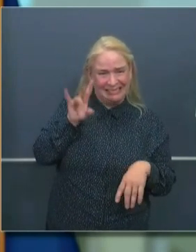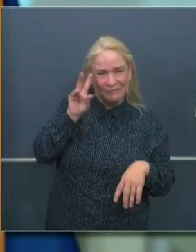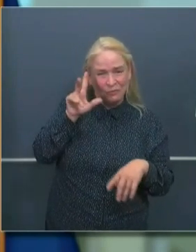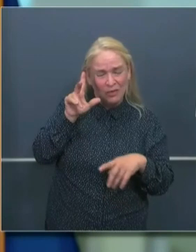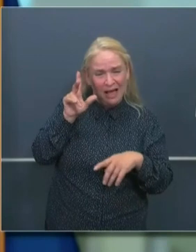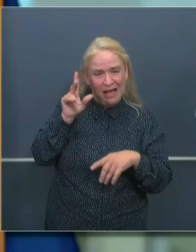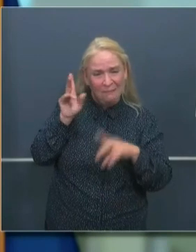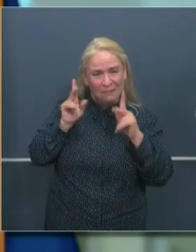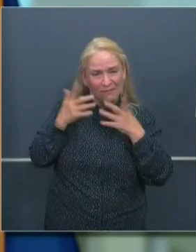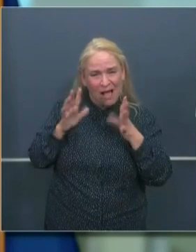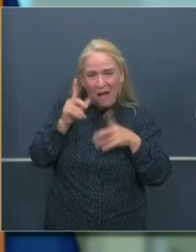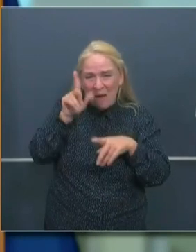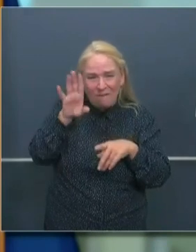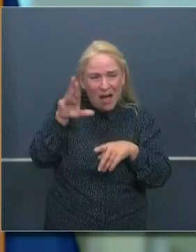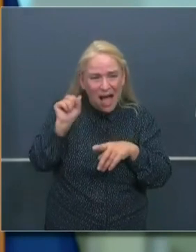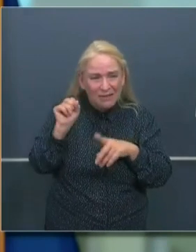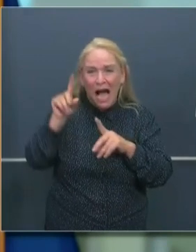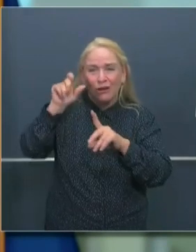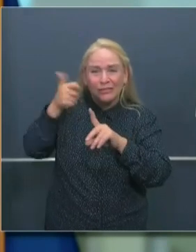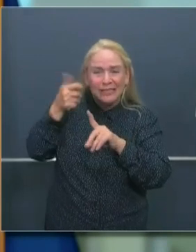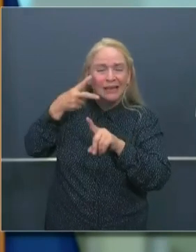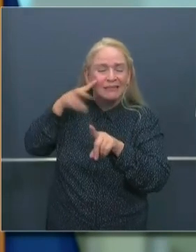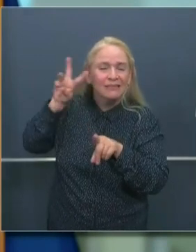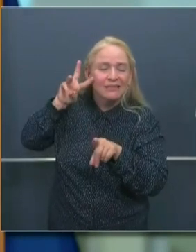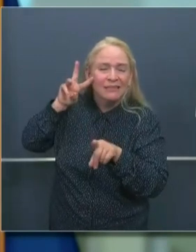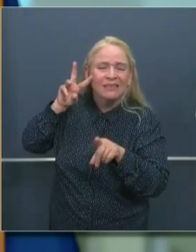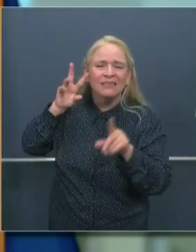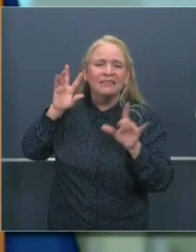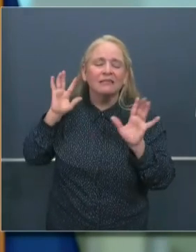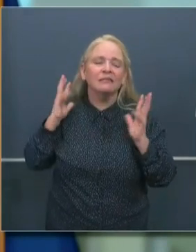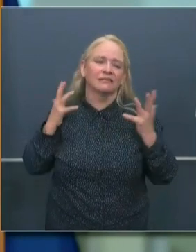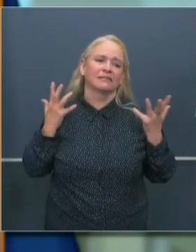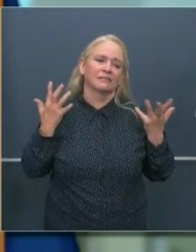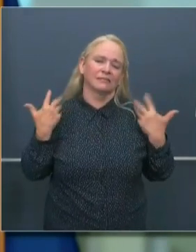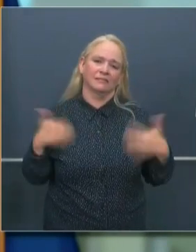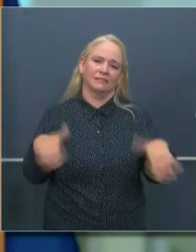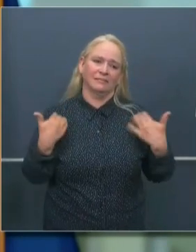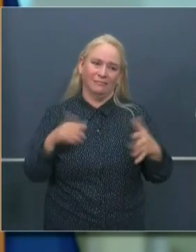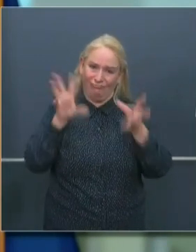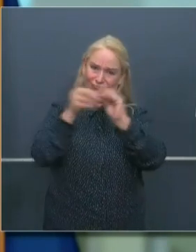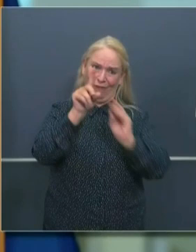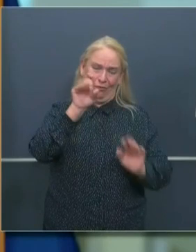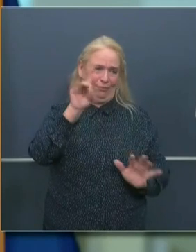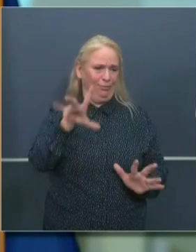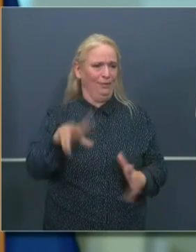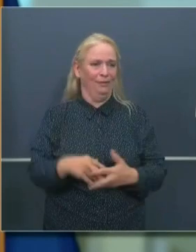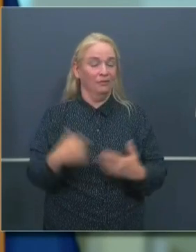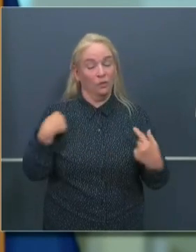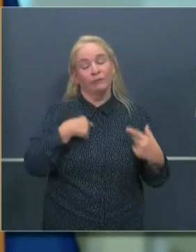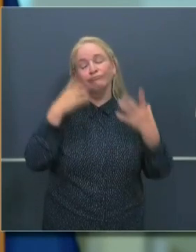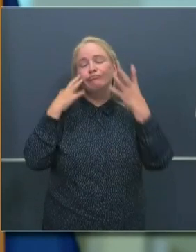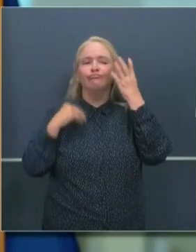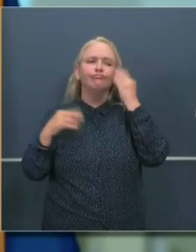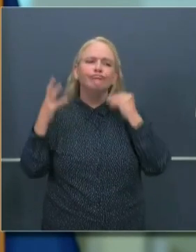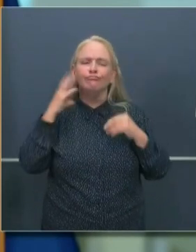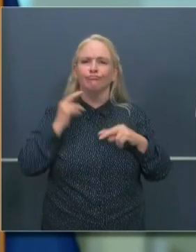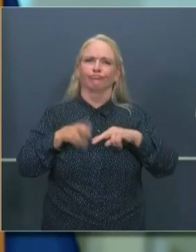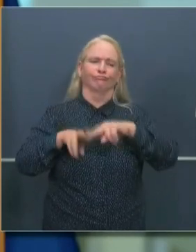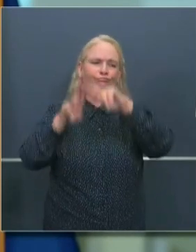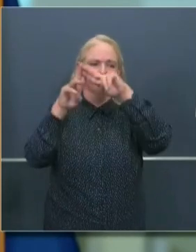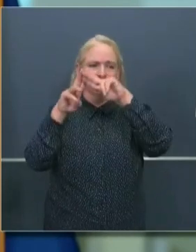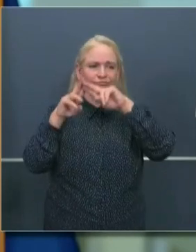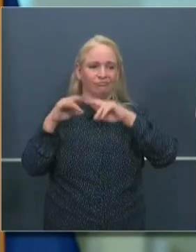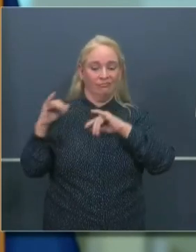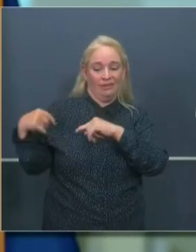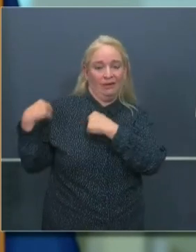24 hours, or the fact that we are now experiencing unprecedented rates of growth of COVID-19.